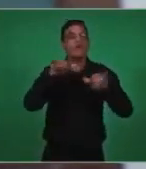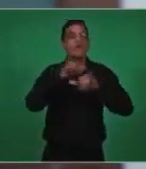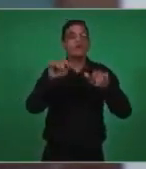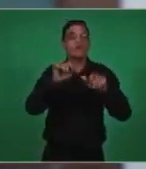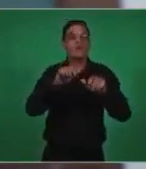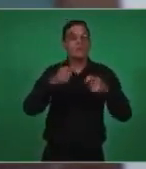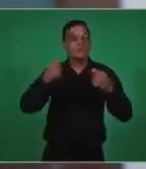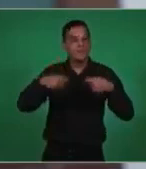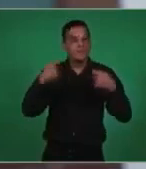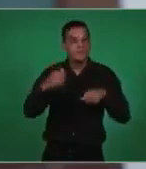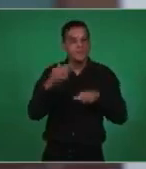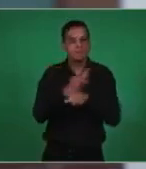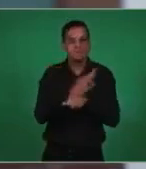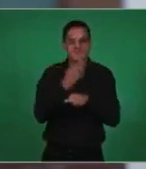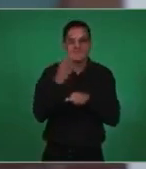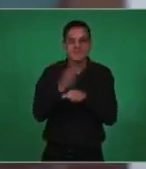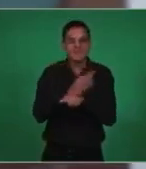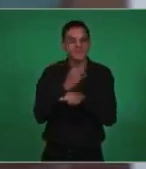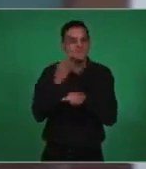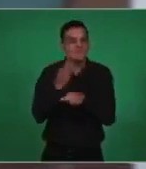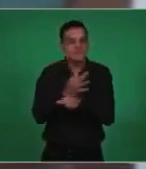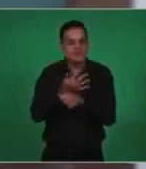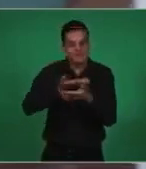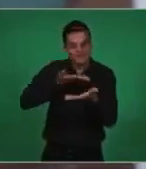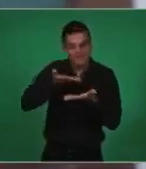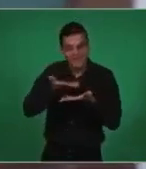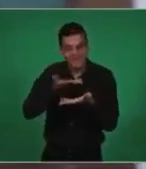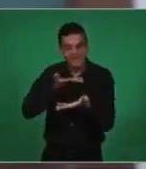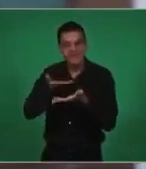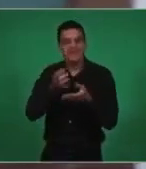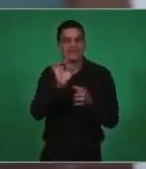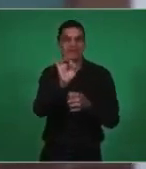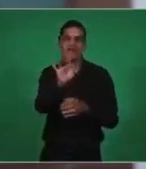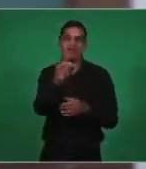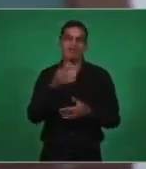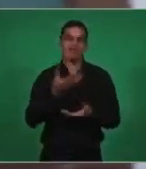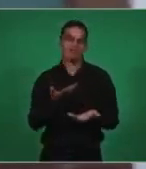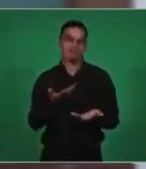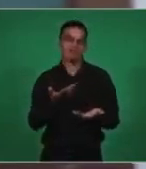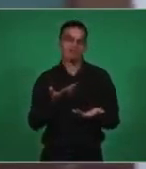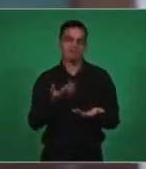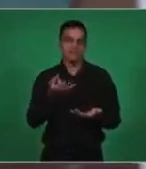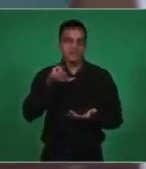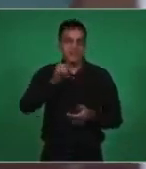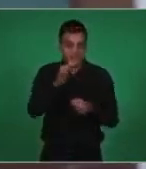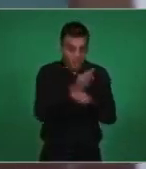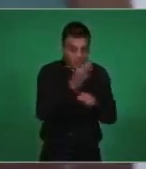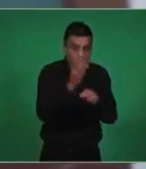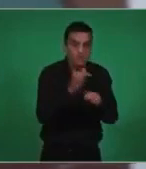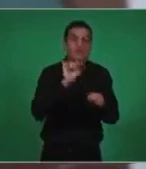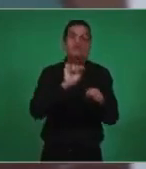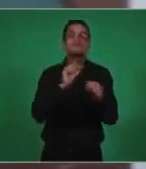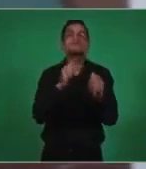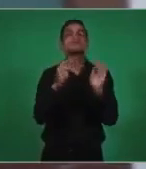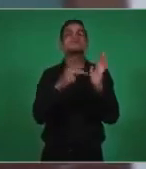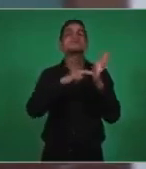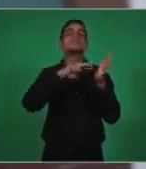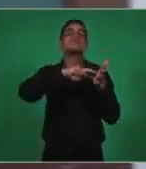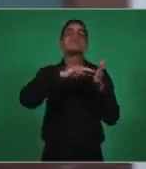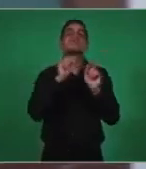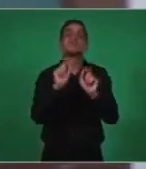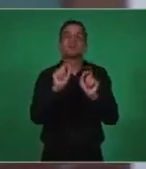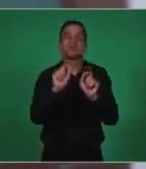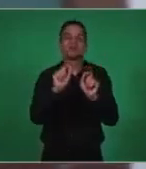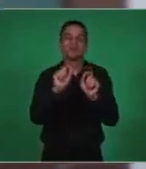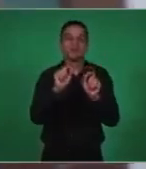Withstanding someone is carrying someone, because she is very difficult, but you need to carry her. If, because